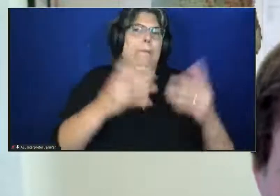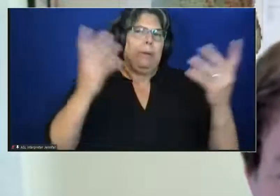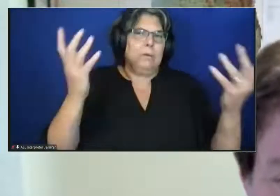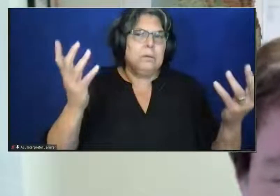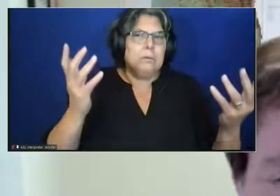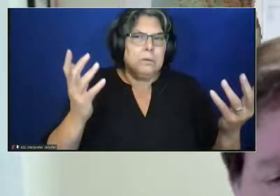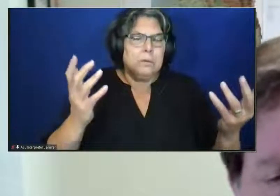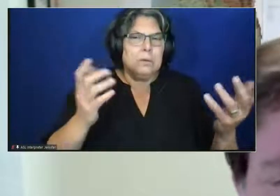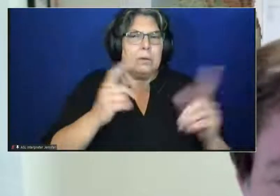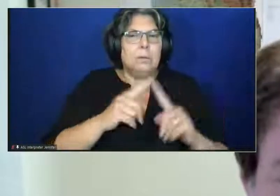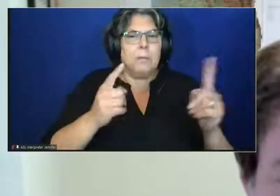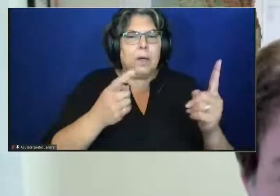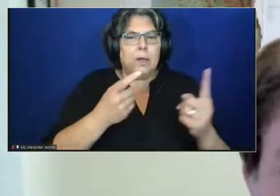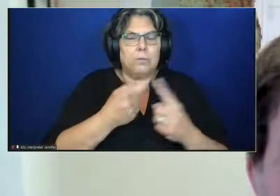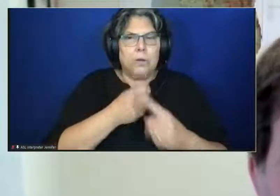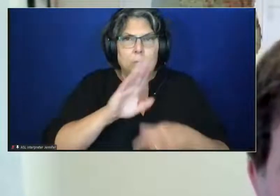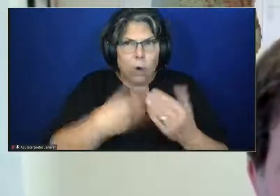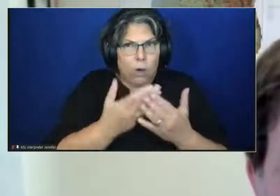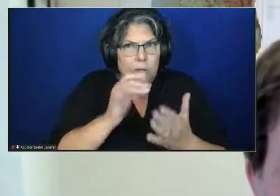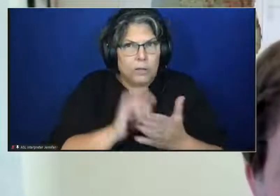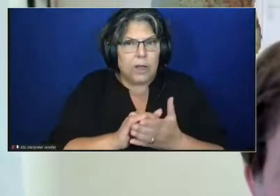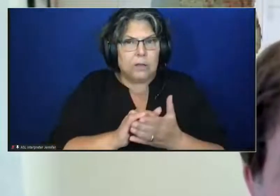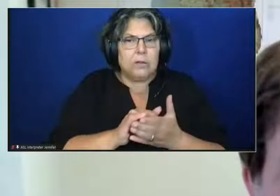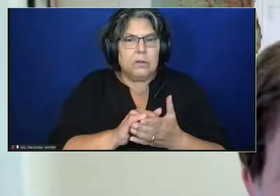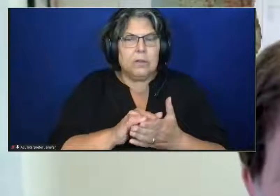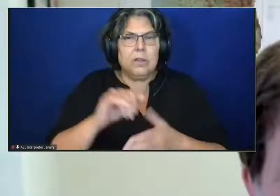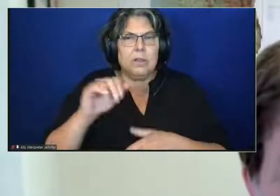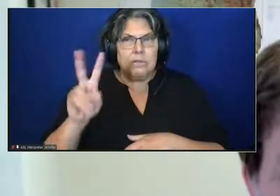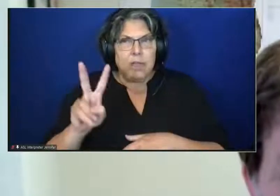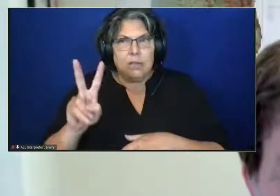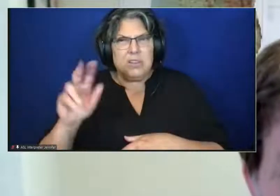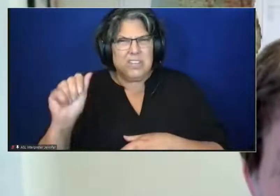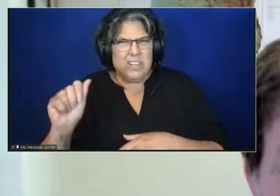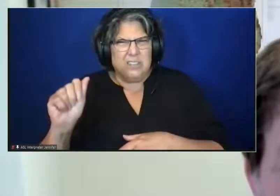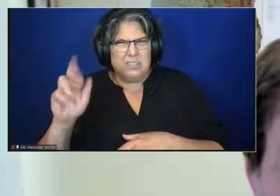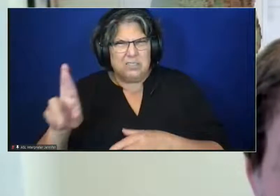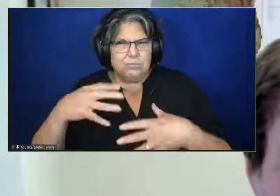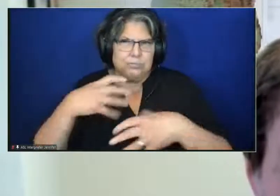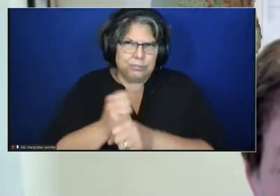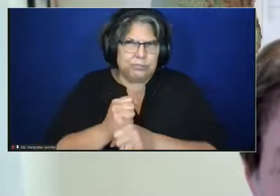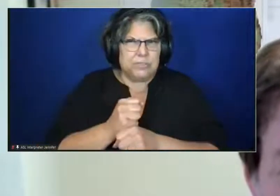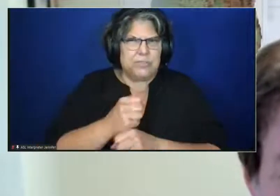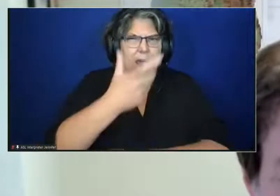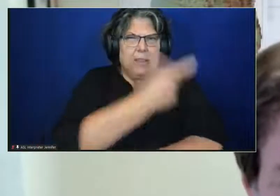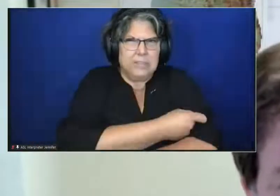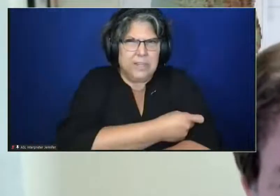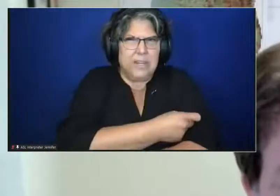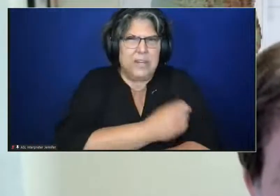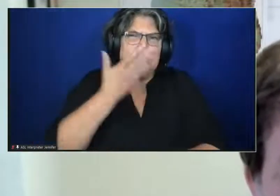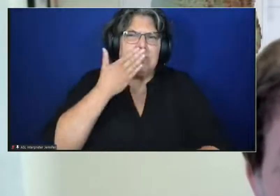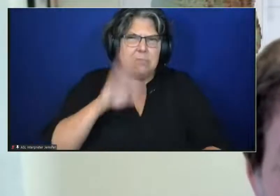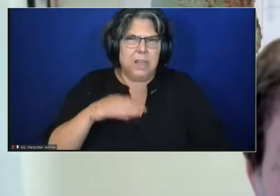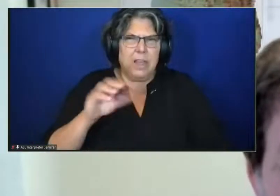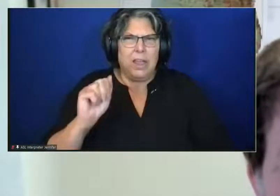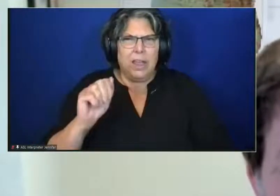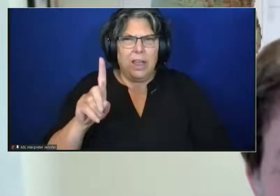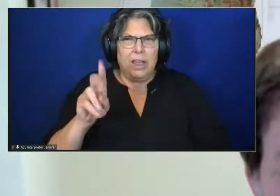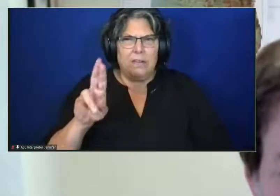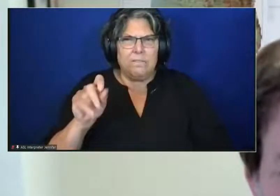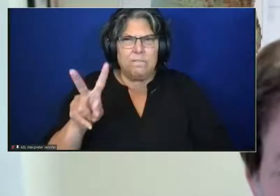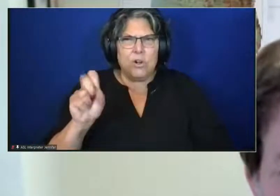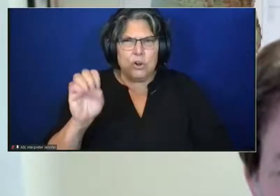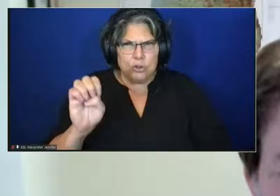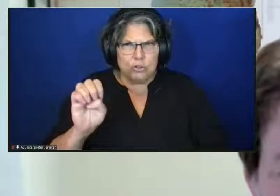the VAERS, VA, that's the Vaccine Adverse Reporting System, of all the VAERS reports,